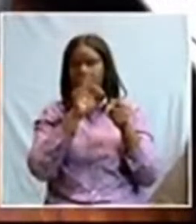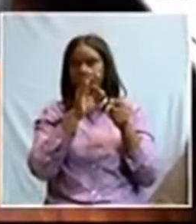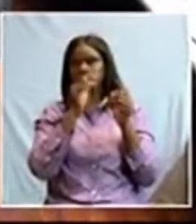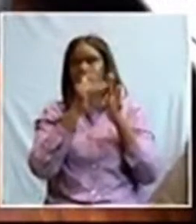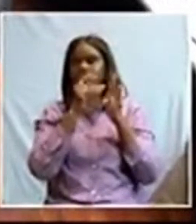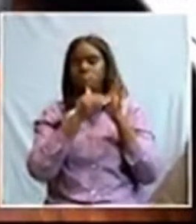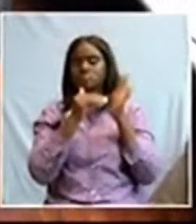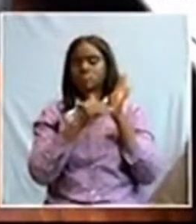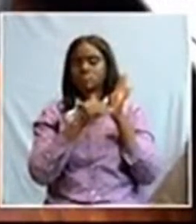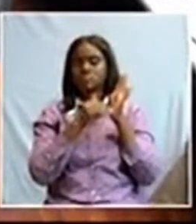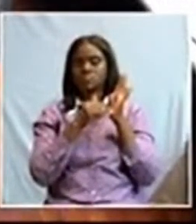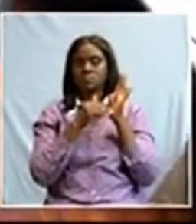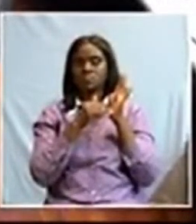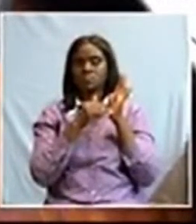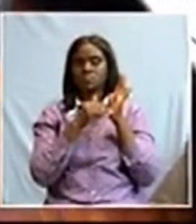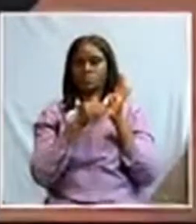guidelines,